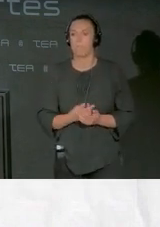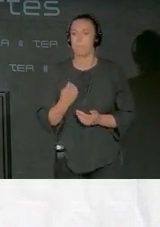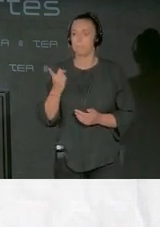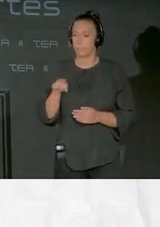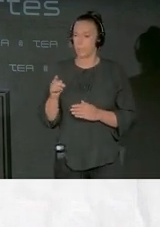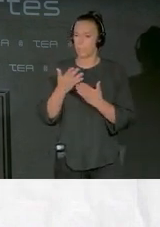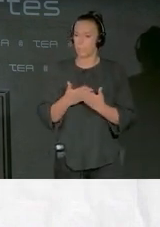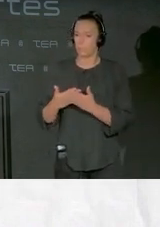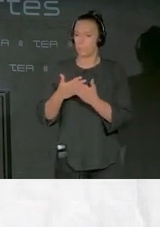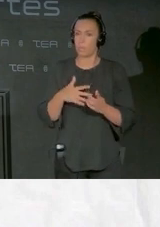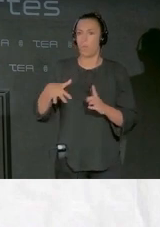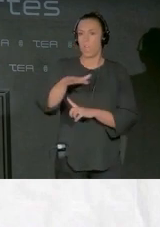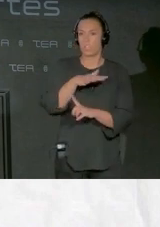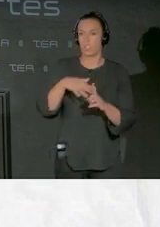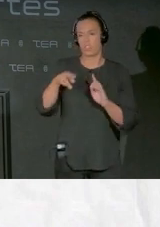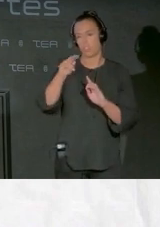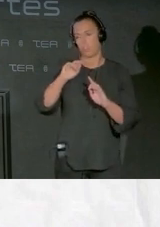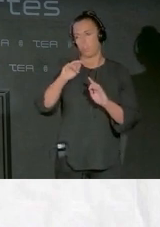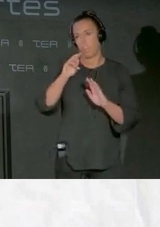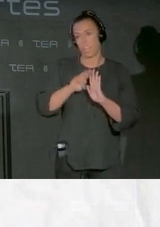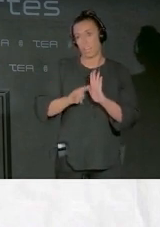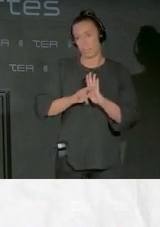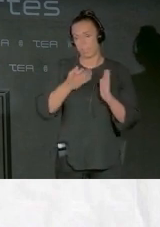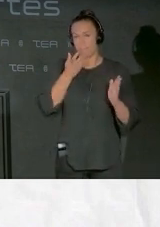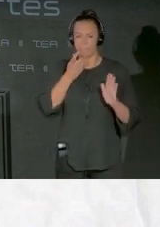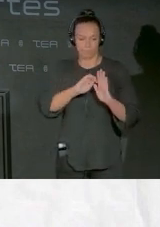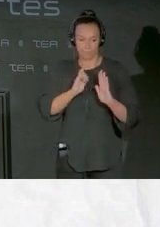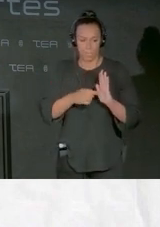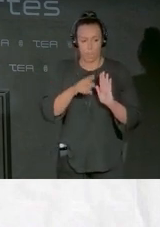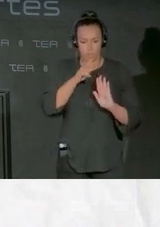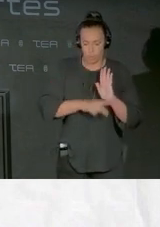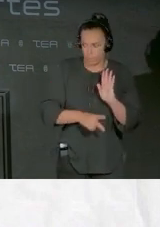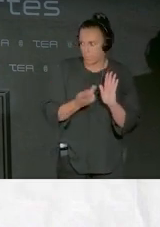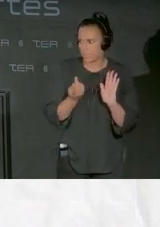how regulations, because it covers a lot of different regulations, thinking about the goods and